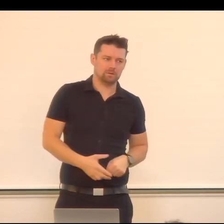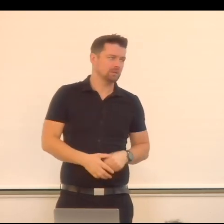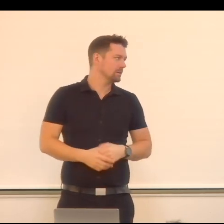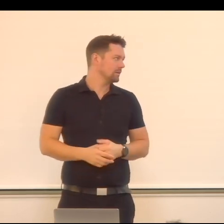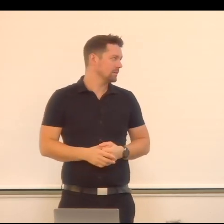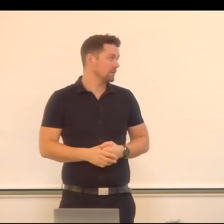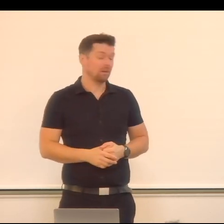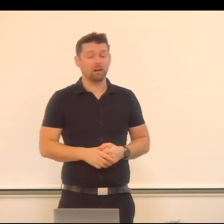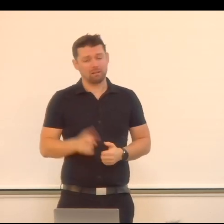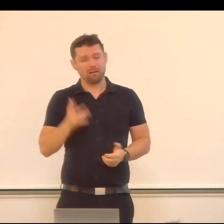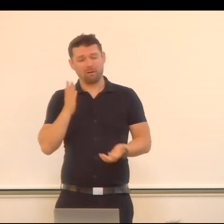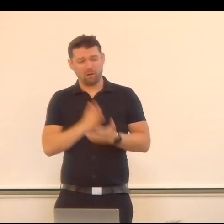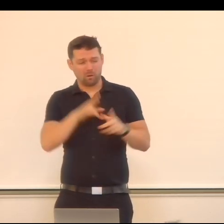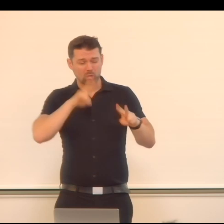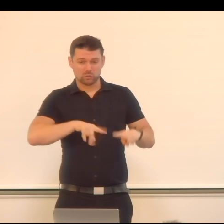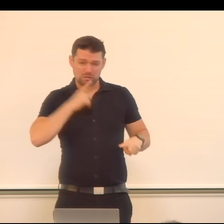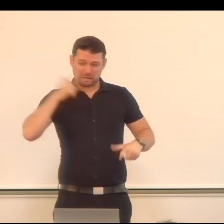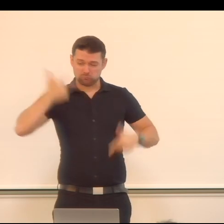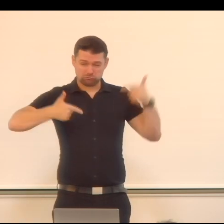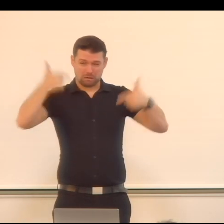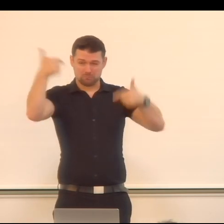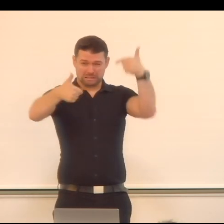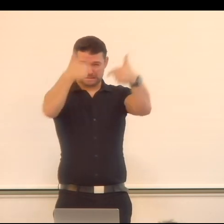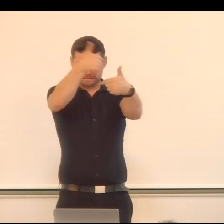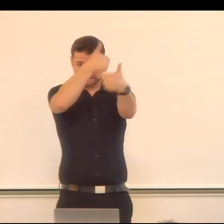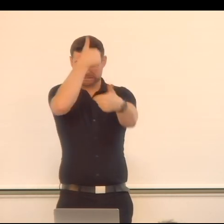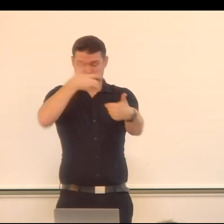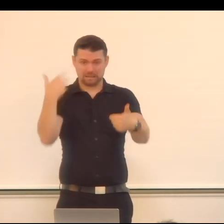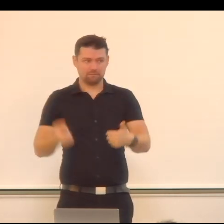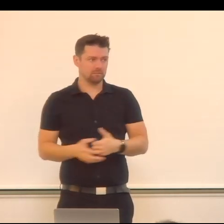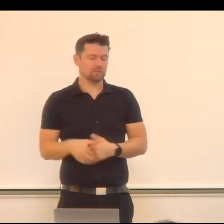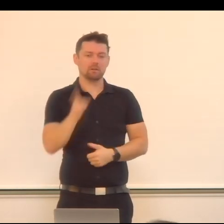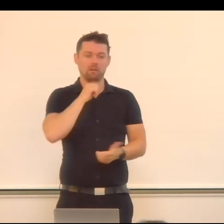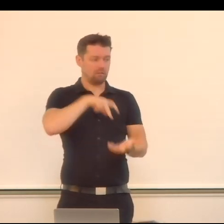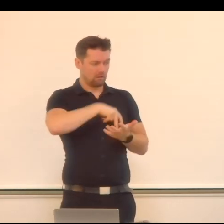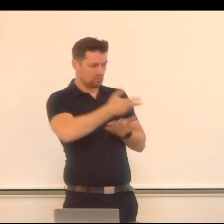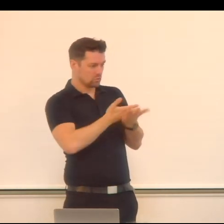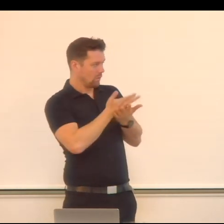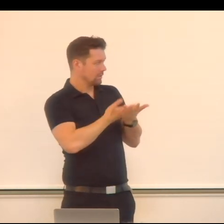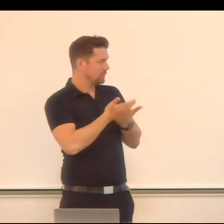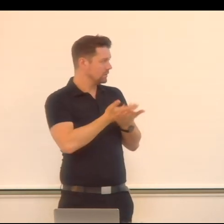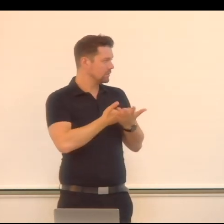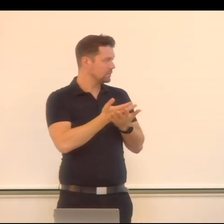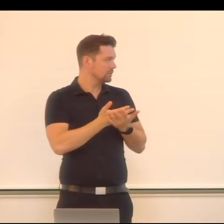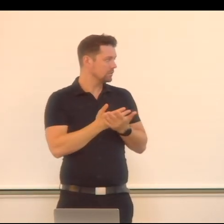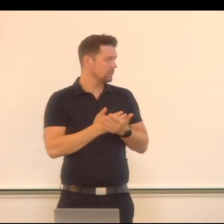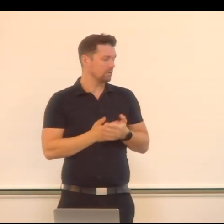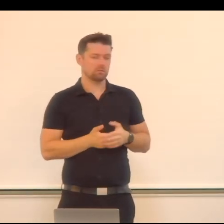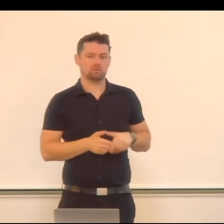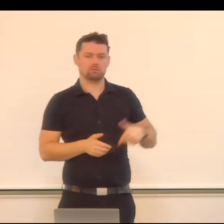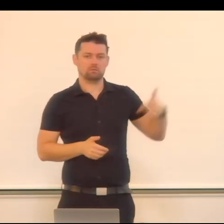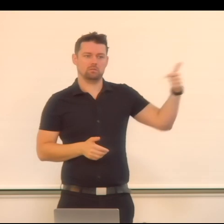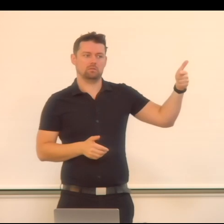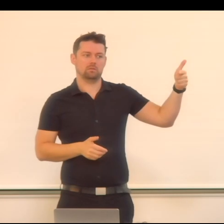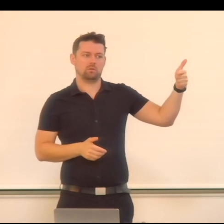And they were really watching us. There were cameras everywhere. You'd be standing there talking with another crew member, and this camera over here would